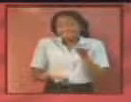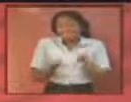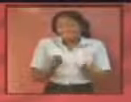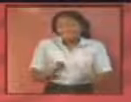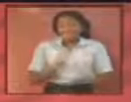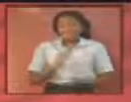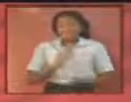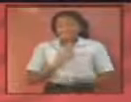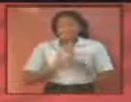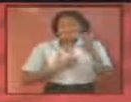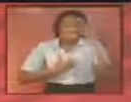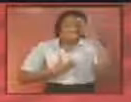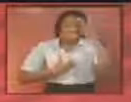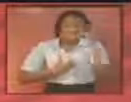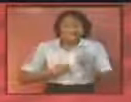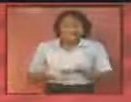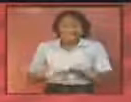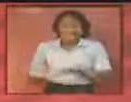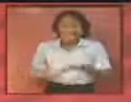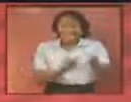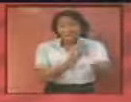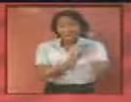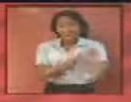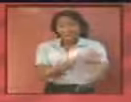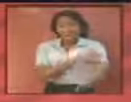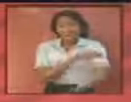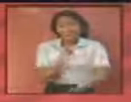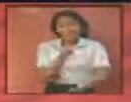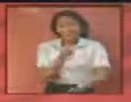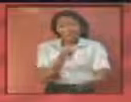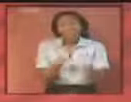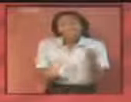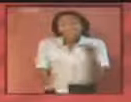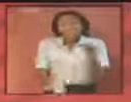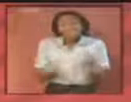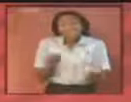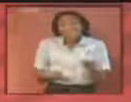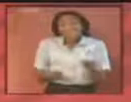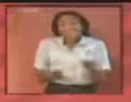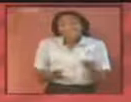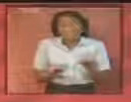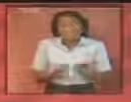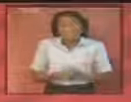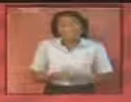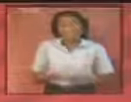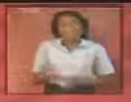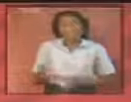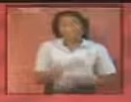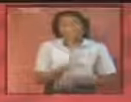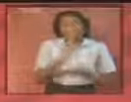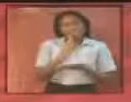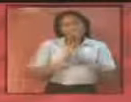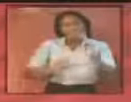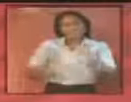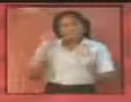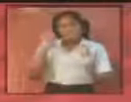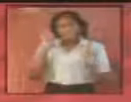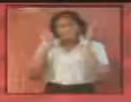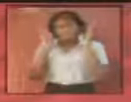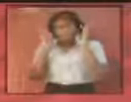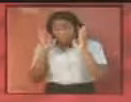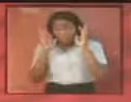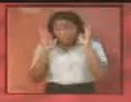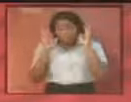being hospitalized, or unfortunately dying. Finally, many people are concerned about the side effects of the vaccine.